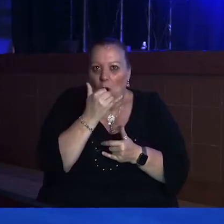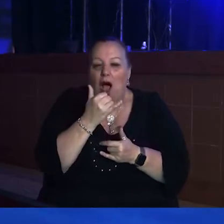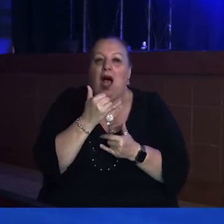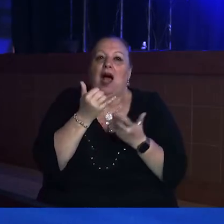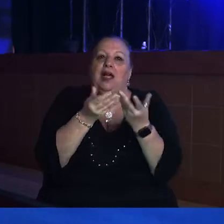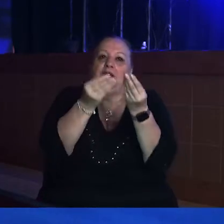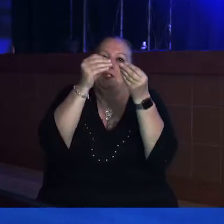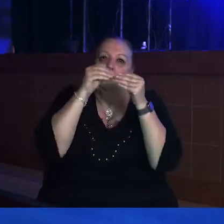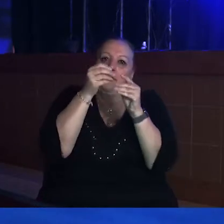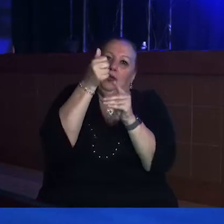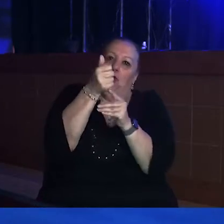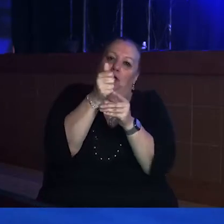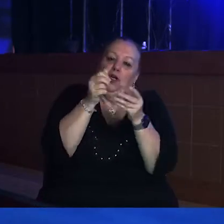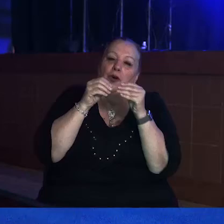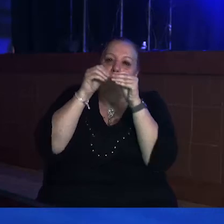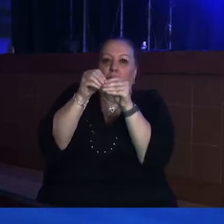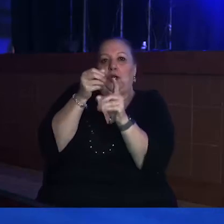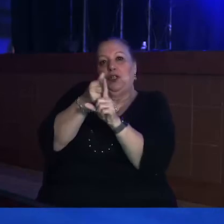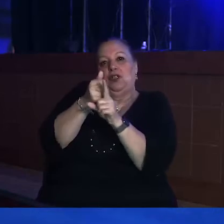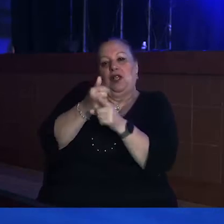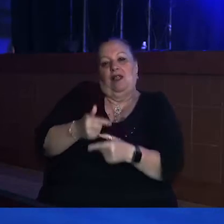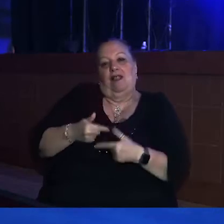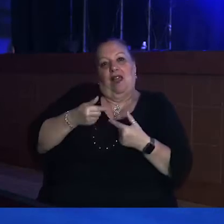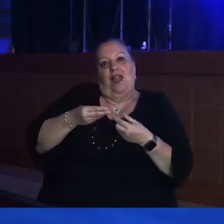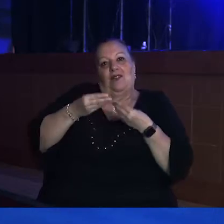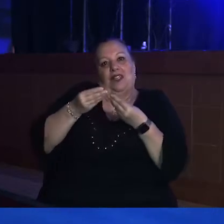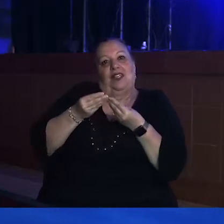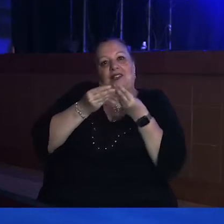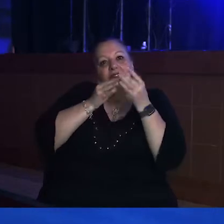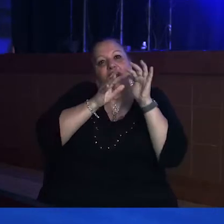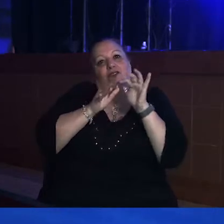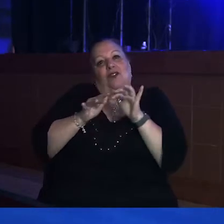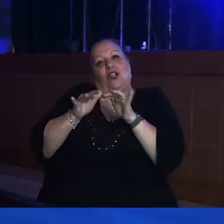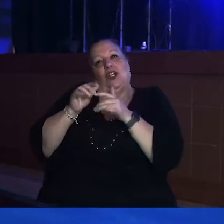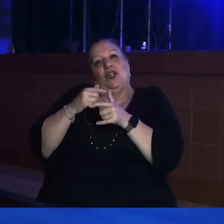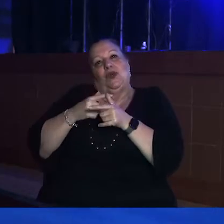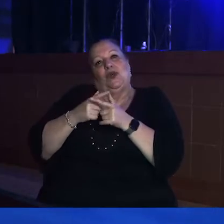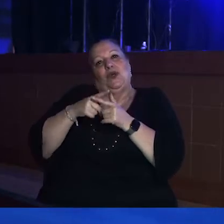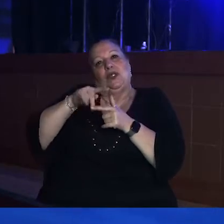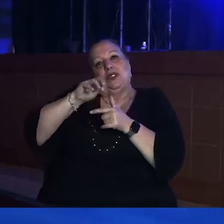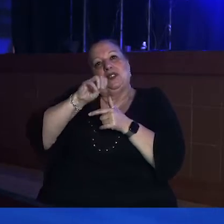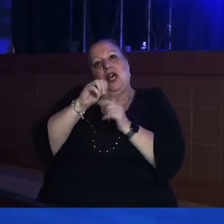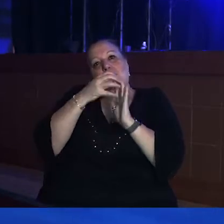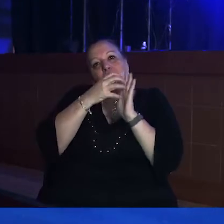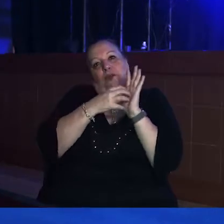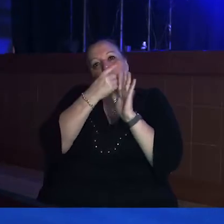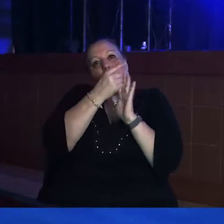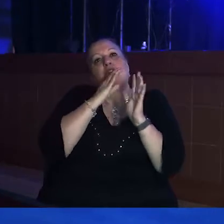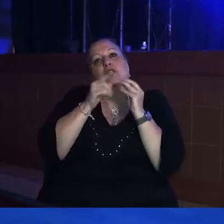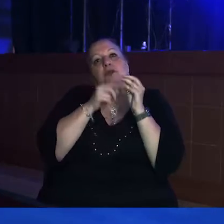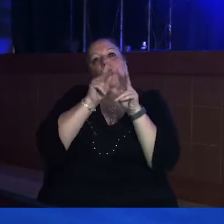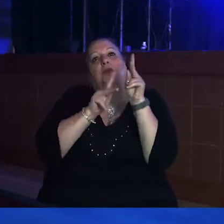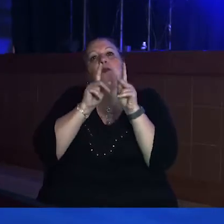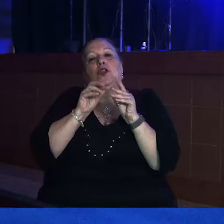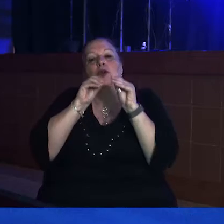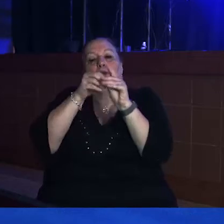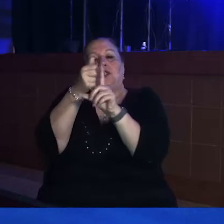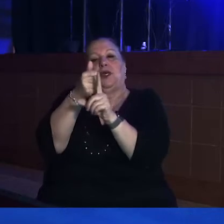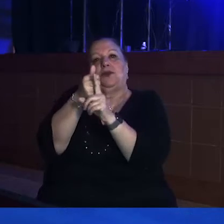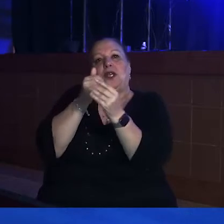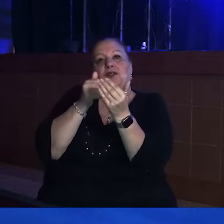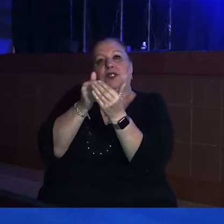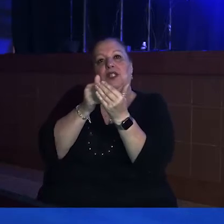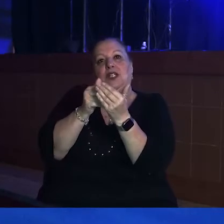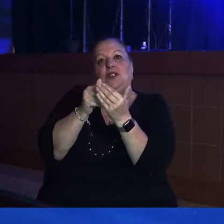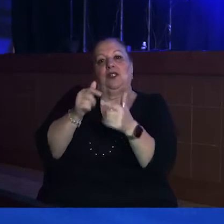by this life-giving river. I love Psalm chapter 1. It talks about people who plant themselves by this